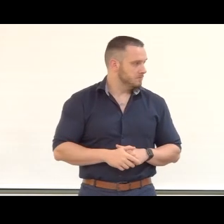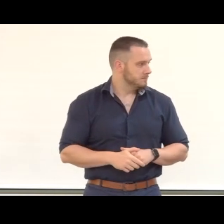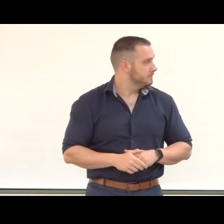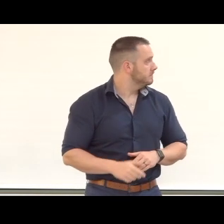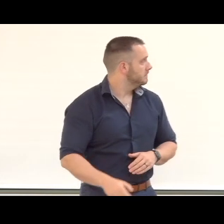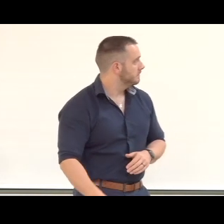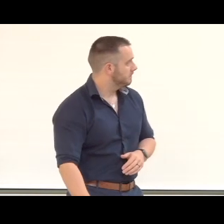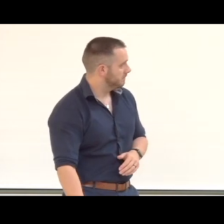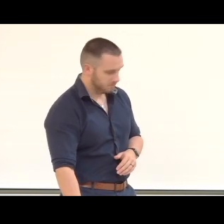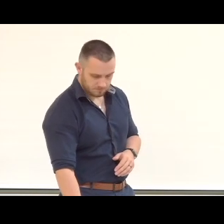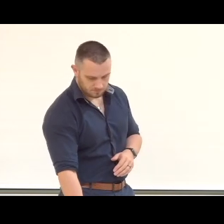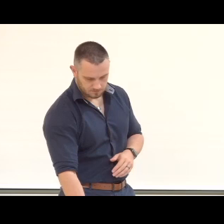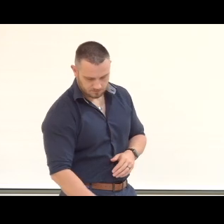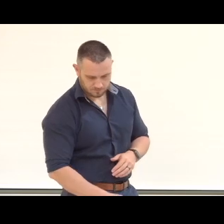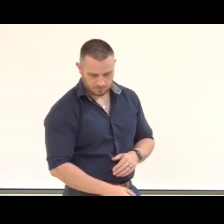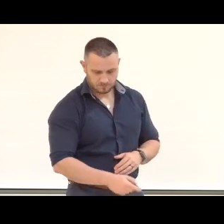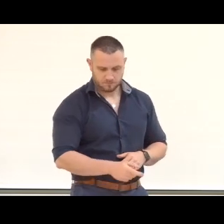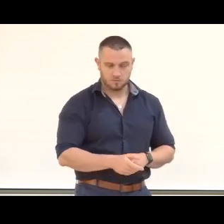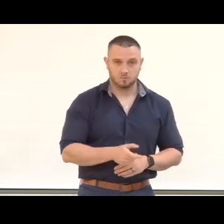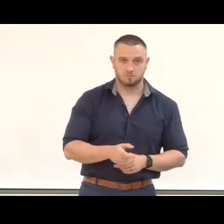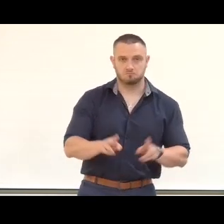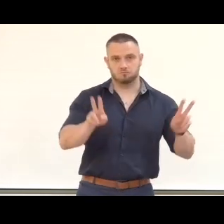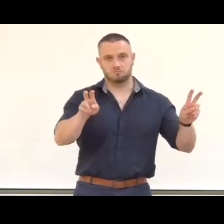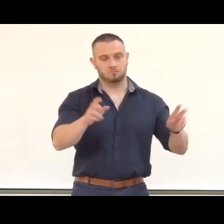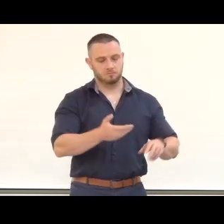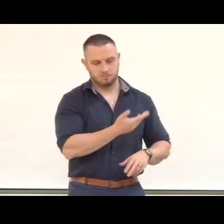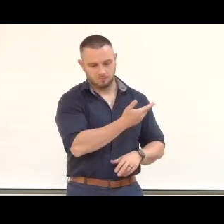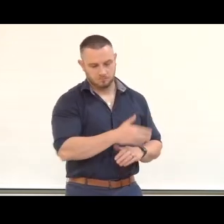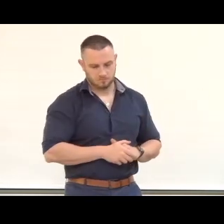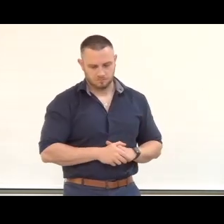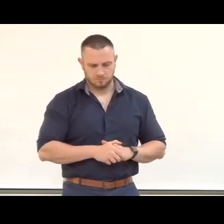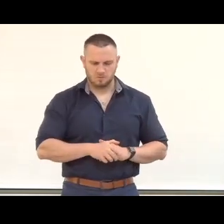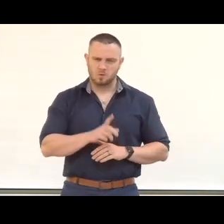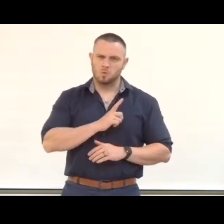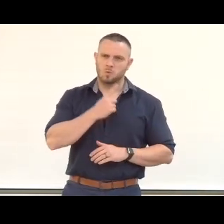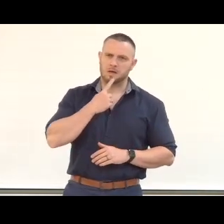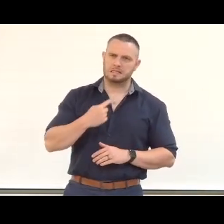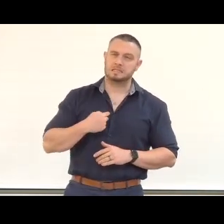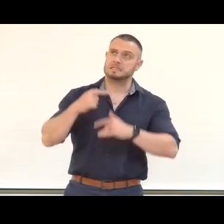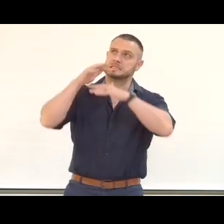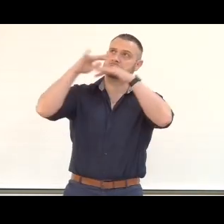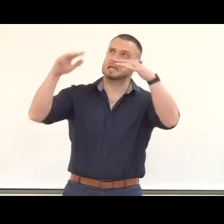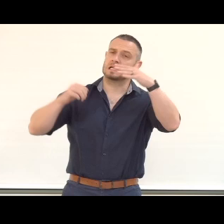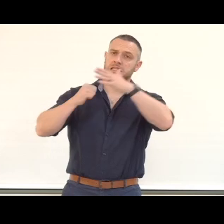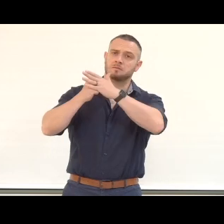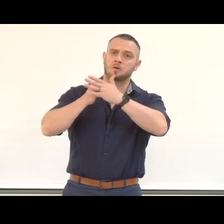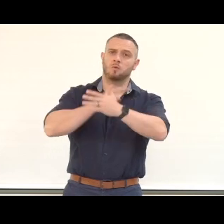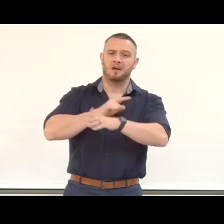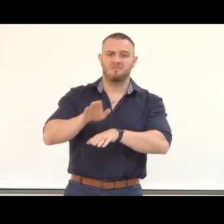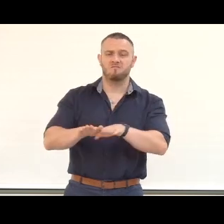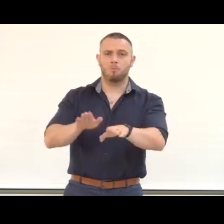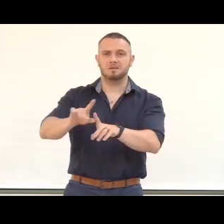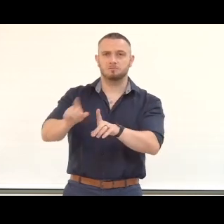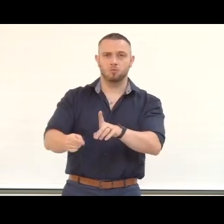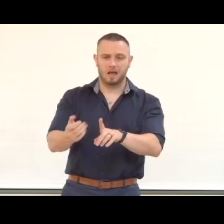I would leave you with these words. Why are you telling us that the sky is the limit when there are footprints on the moon